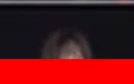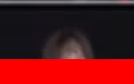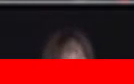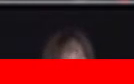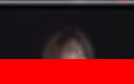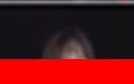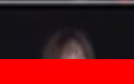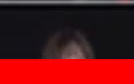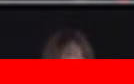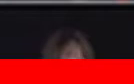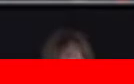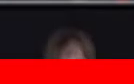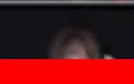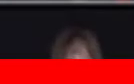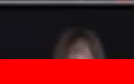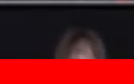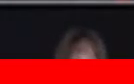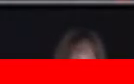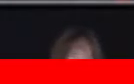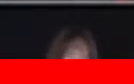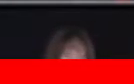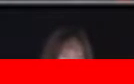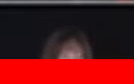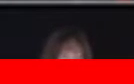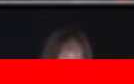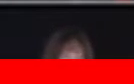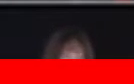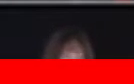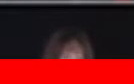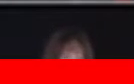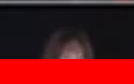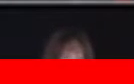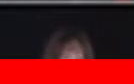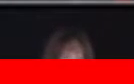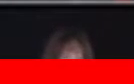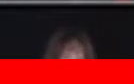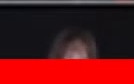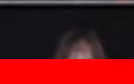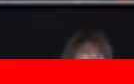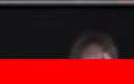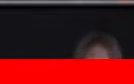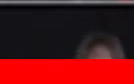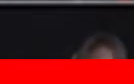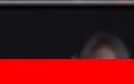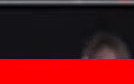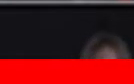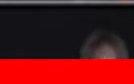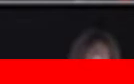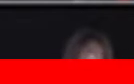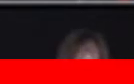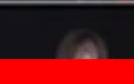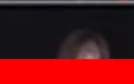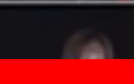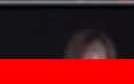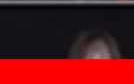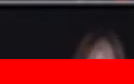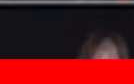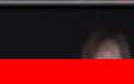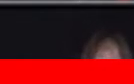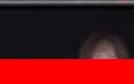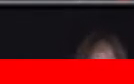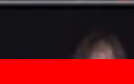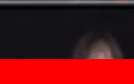Please go ahead. Hi, Natasha. Hi, Premier. What is your government considering for the holidays? As you